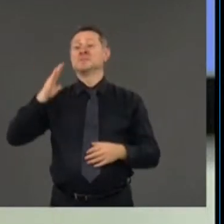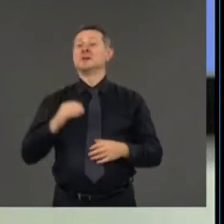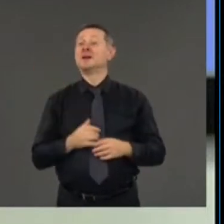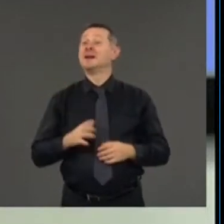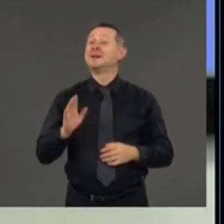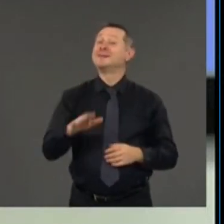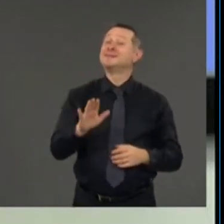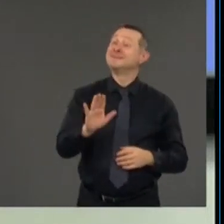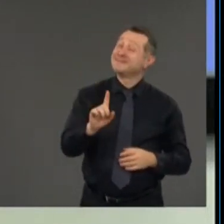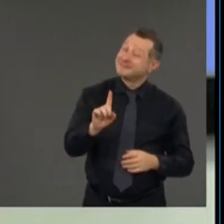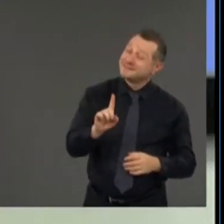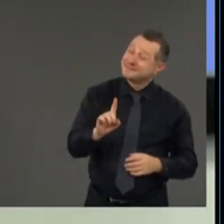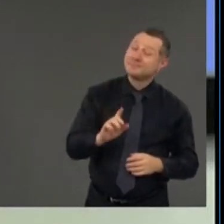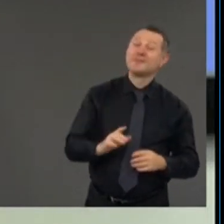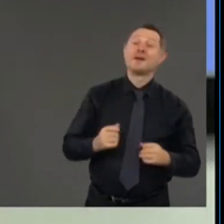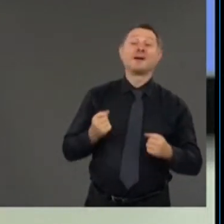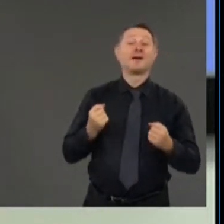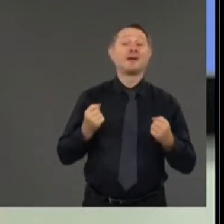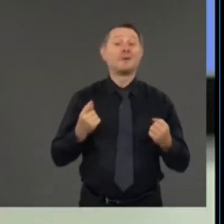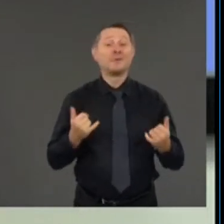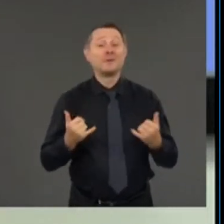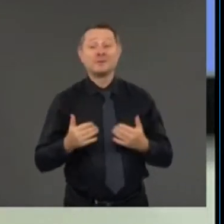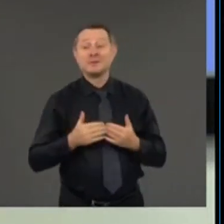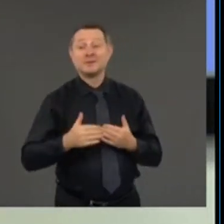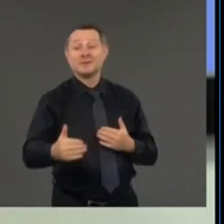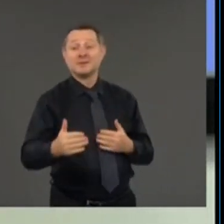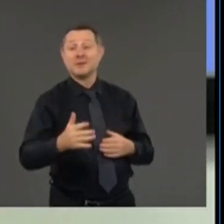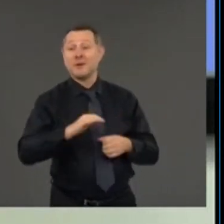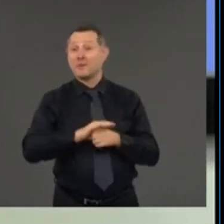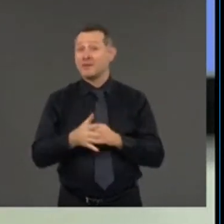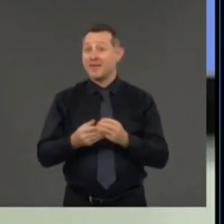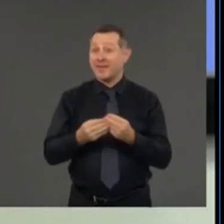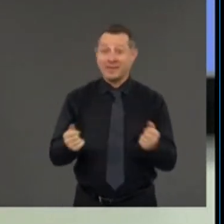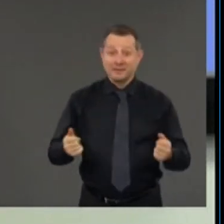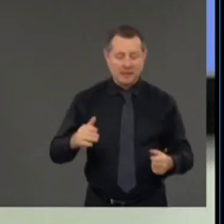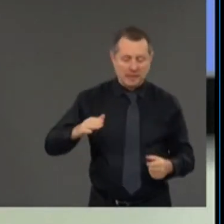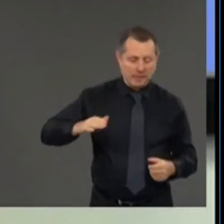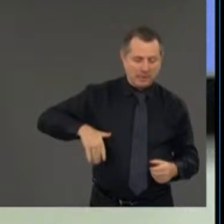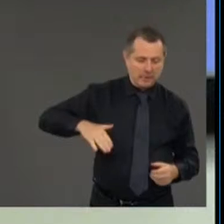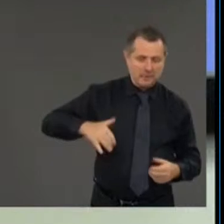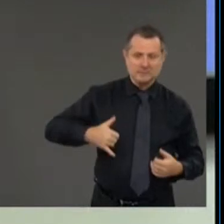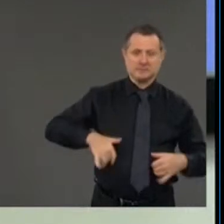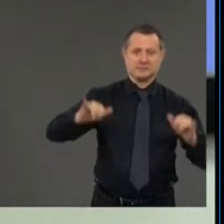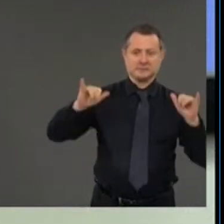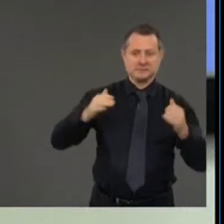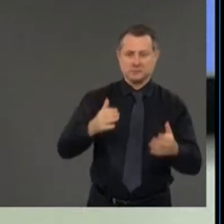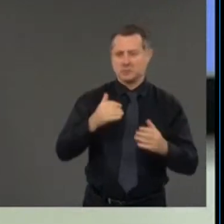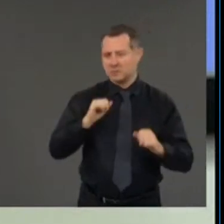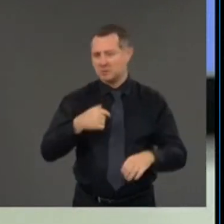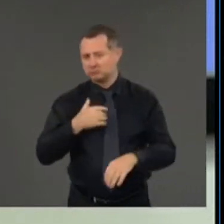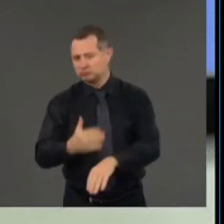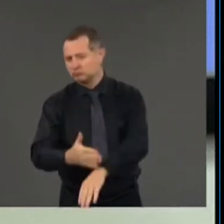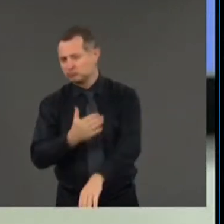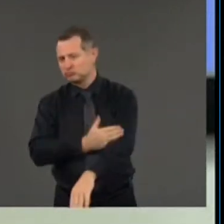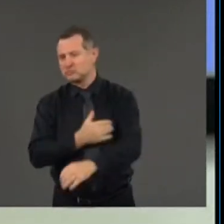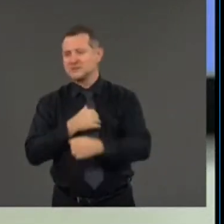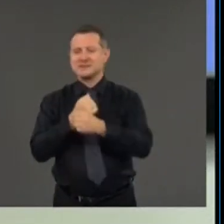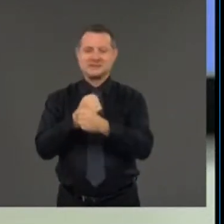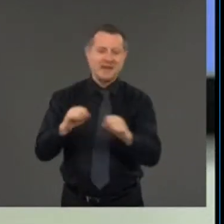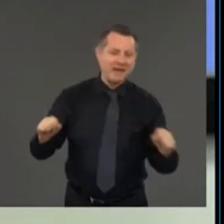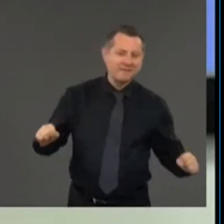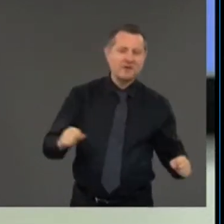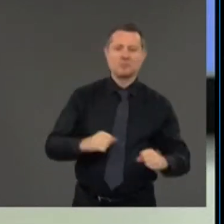is think going forward, since we're not done with this disease, how we can continue to enhance the safety and protect our most